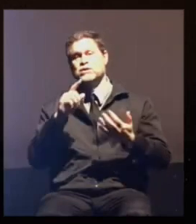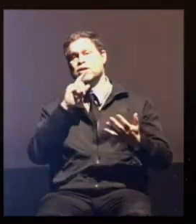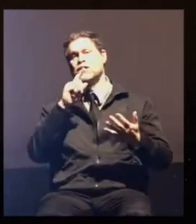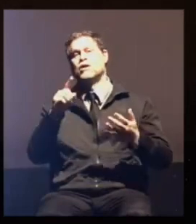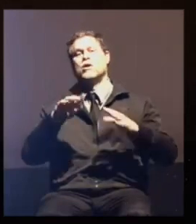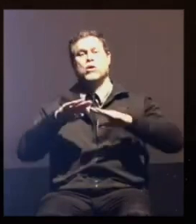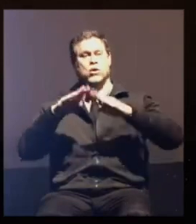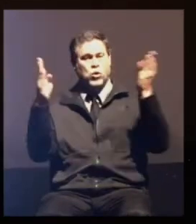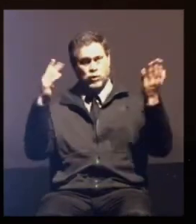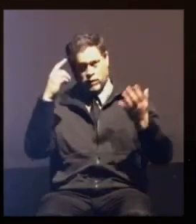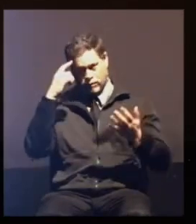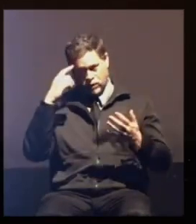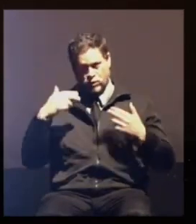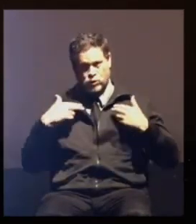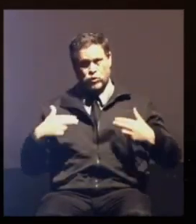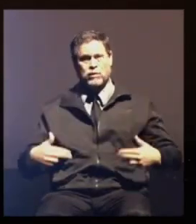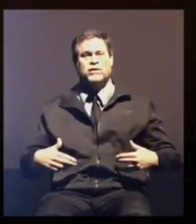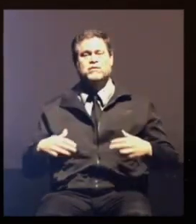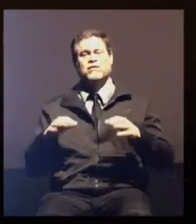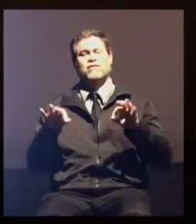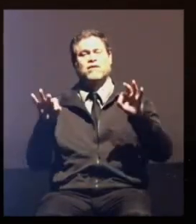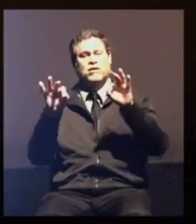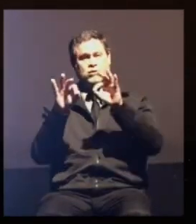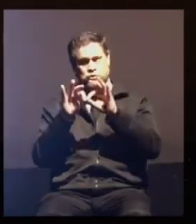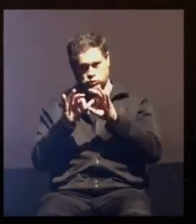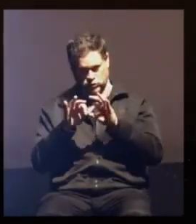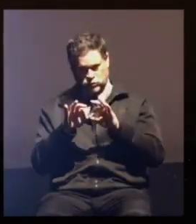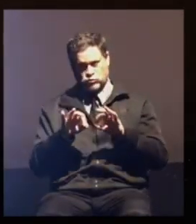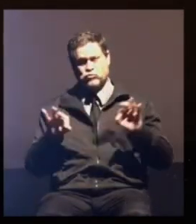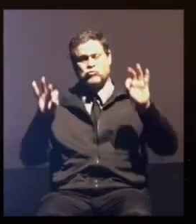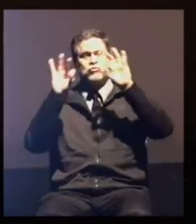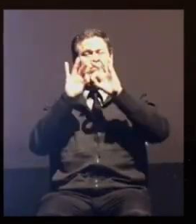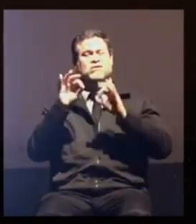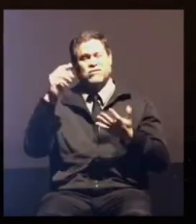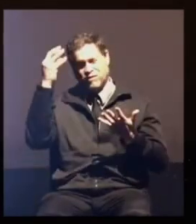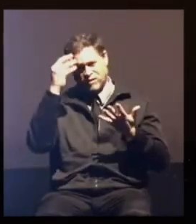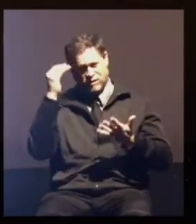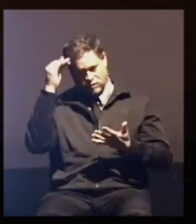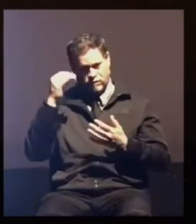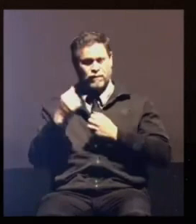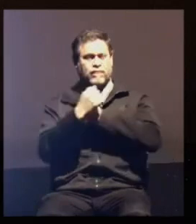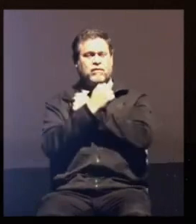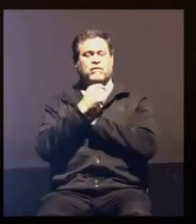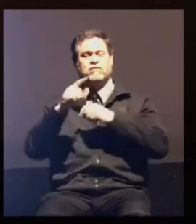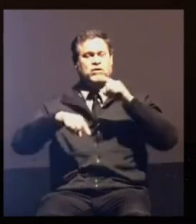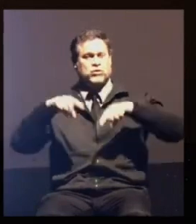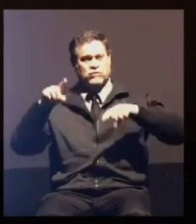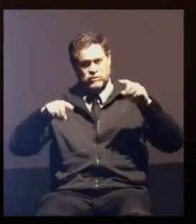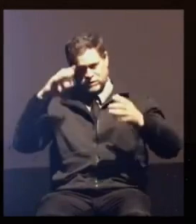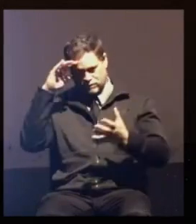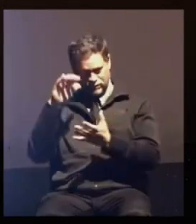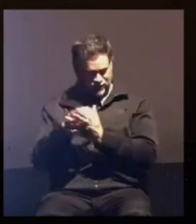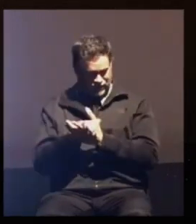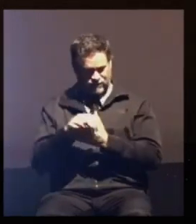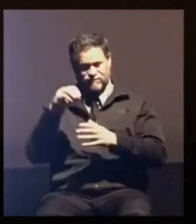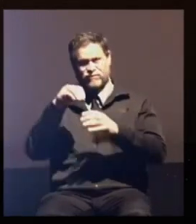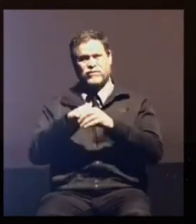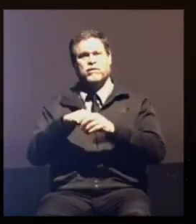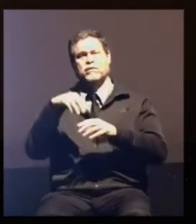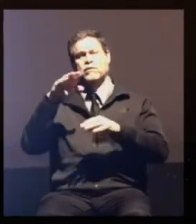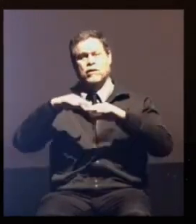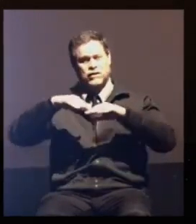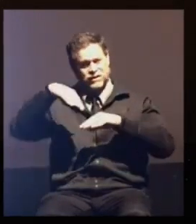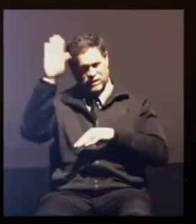an open mind with humanitarian values, critical thinking, love for diversity, and a belief in